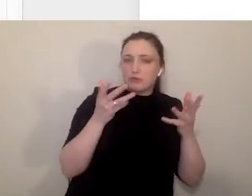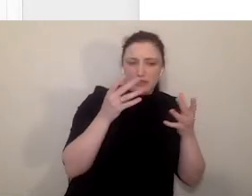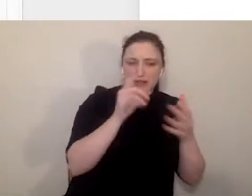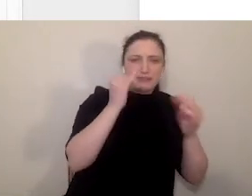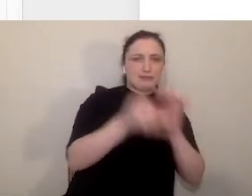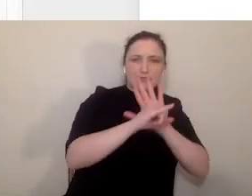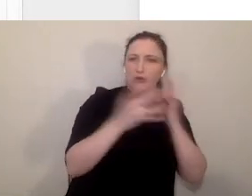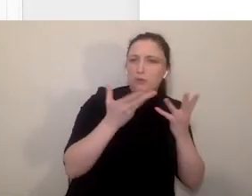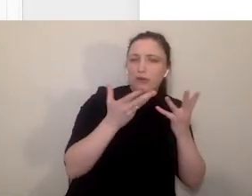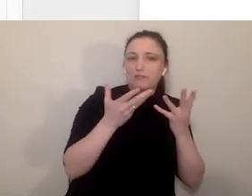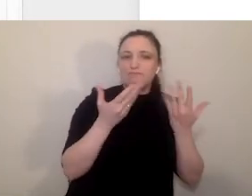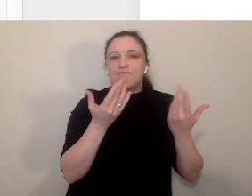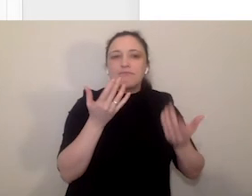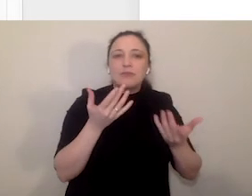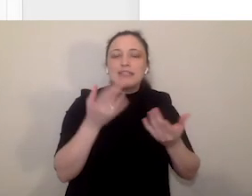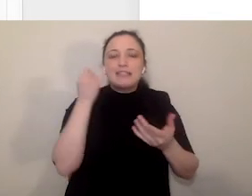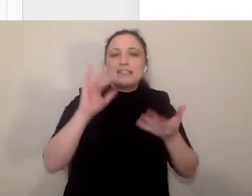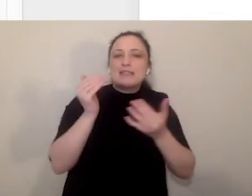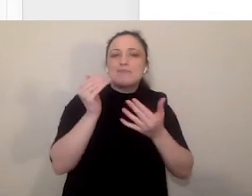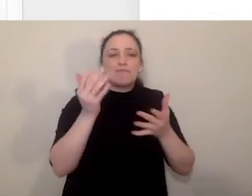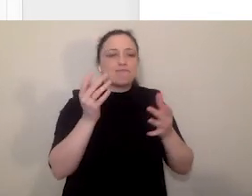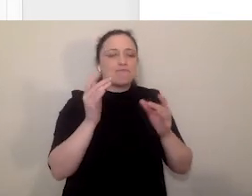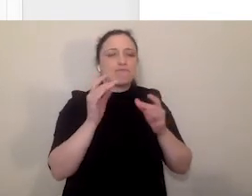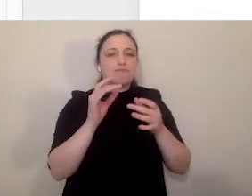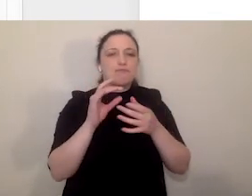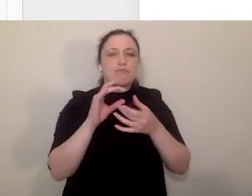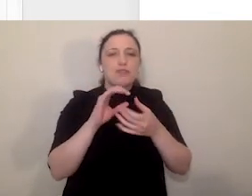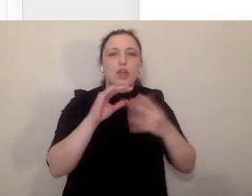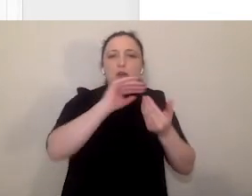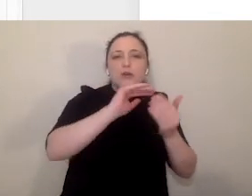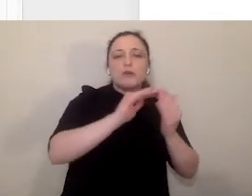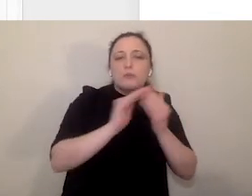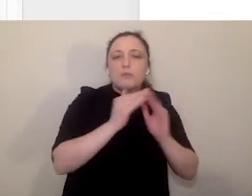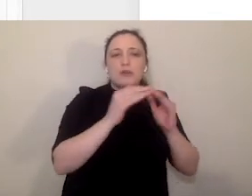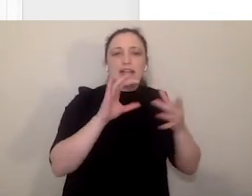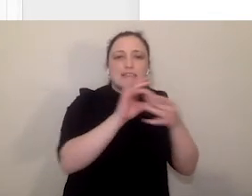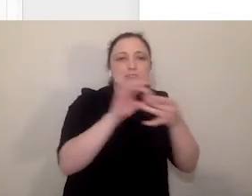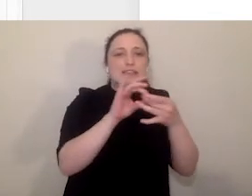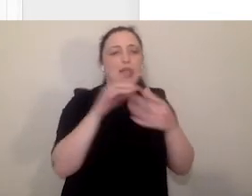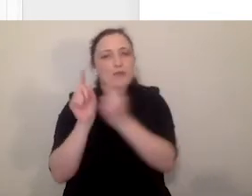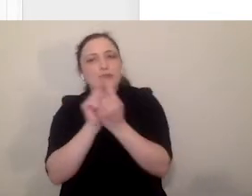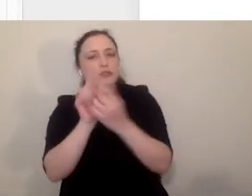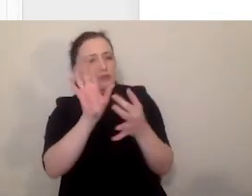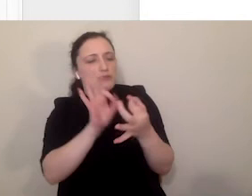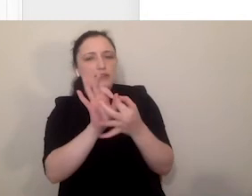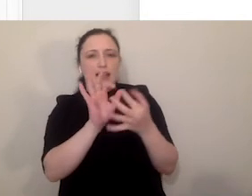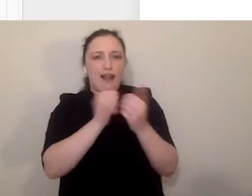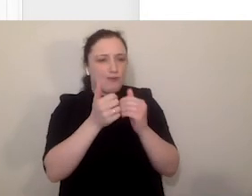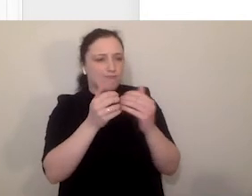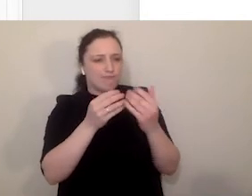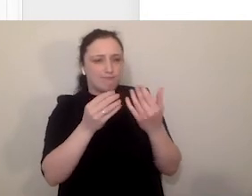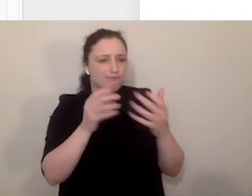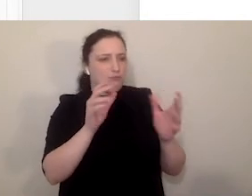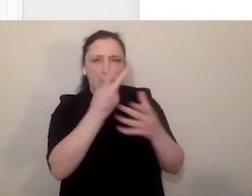community engagement, and mentorship combined to lead to positive employment outcome. In this presentation, I'm going to focus specifically on that conversation